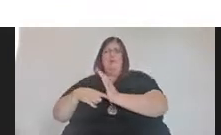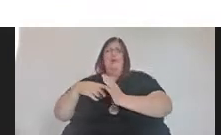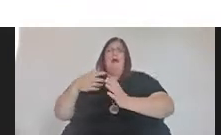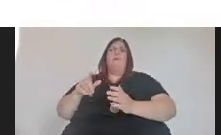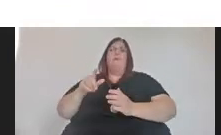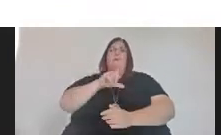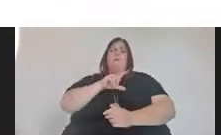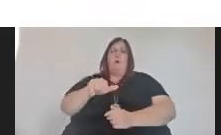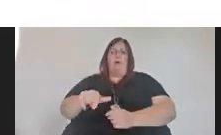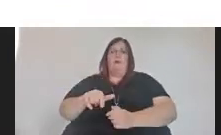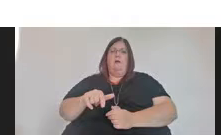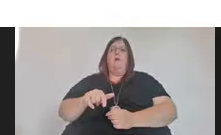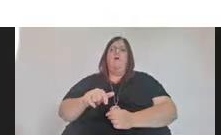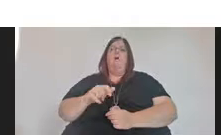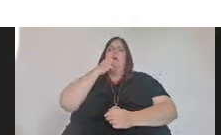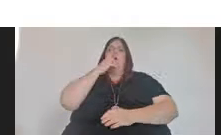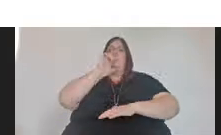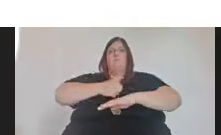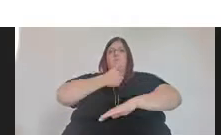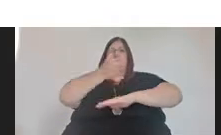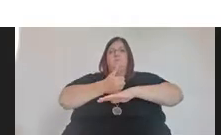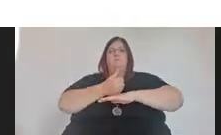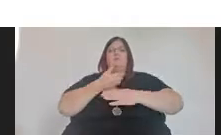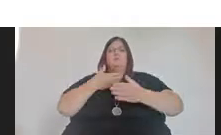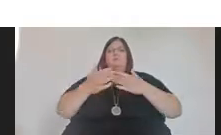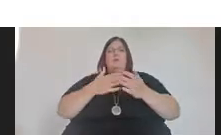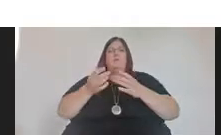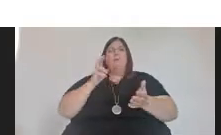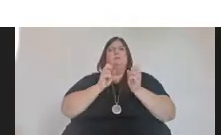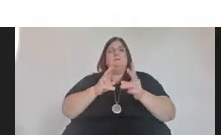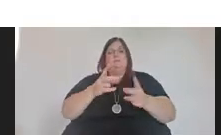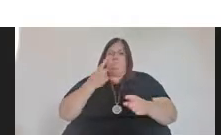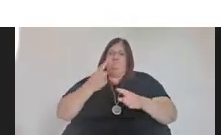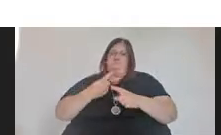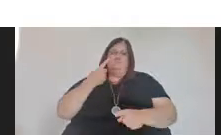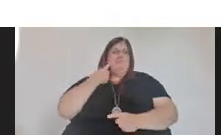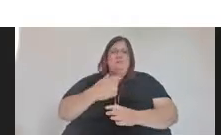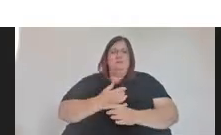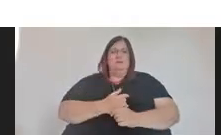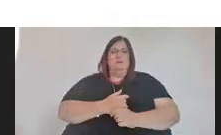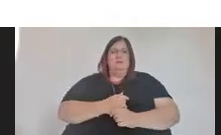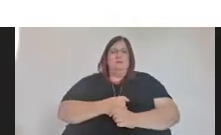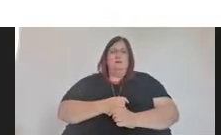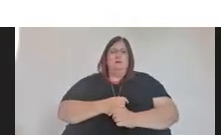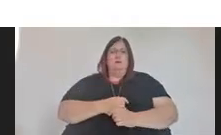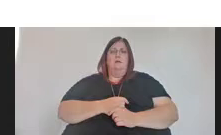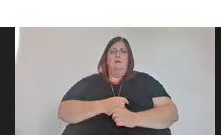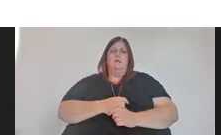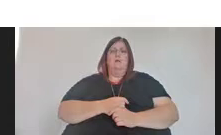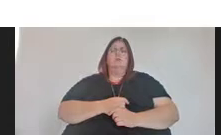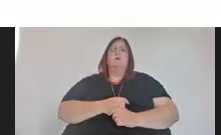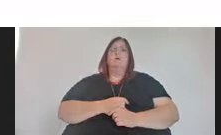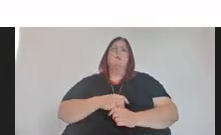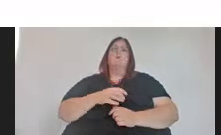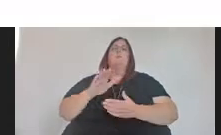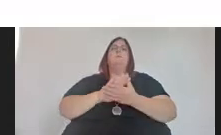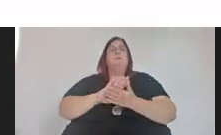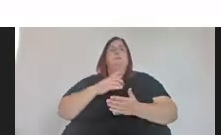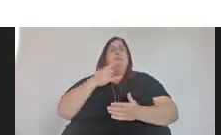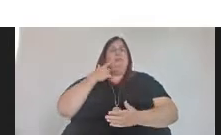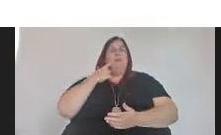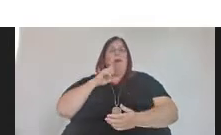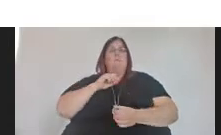to establish that booking and reporting system. What that meant is ultimately that we ended up with a local focus for local staff and